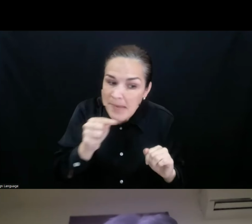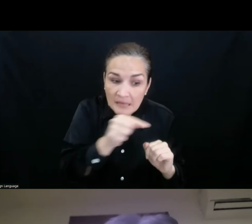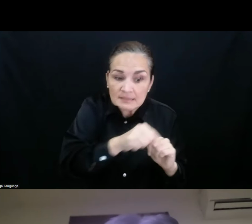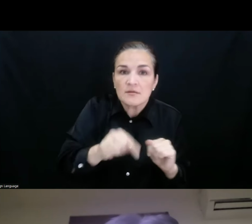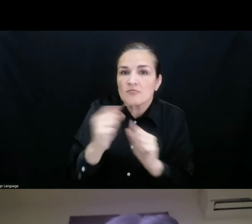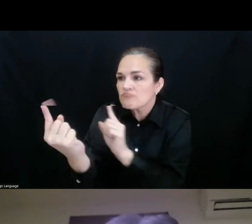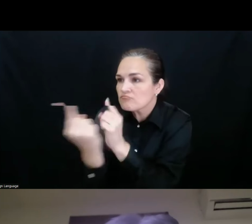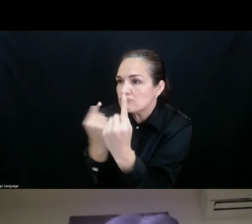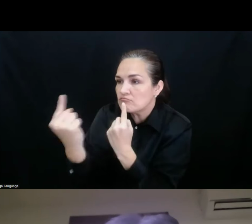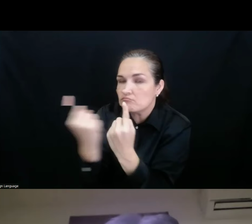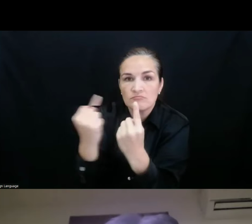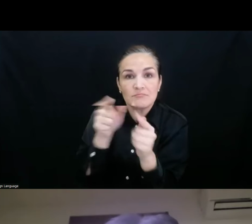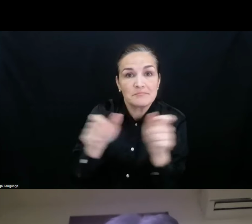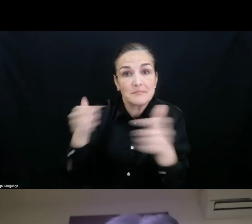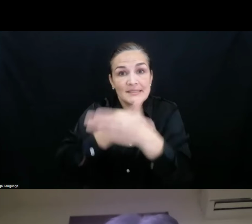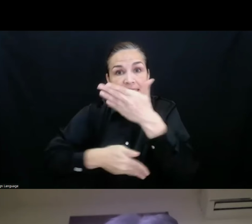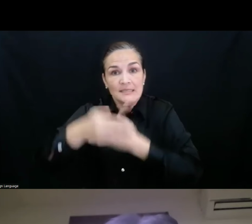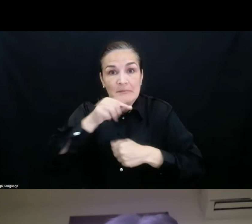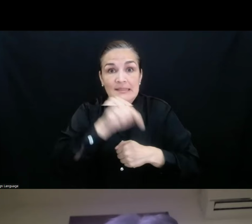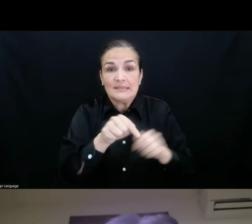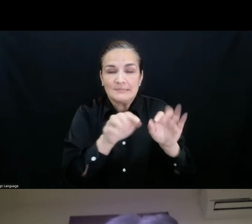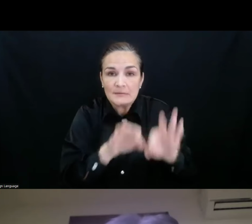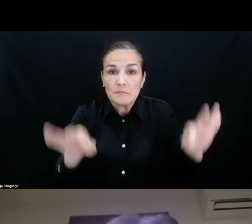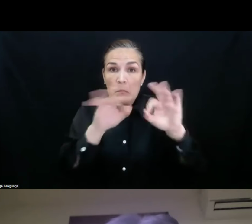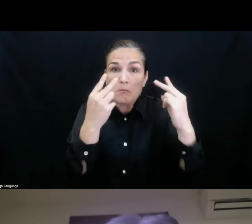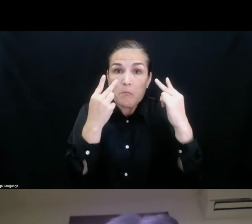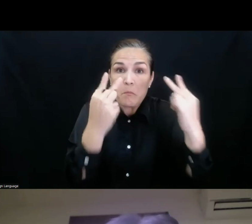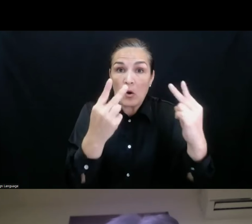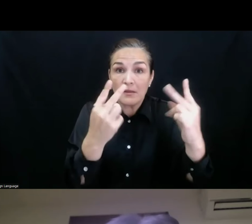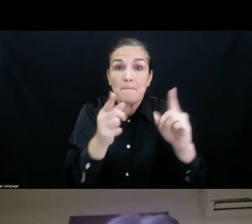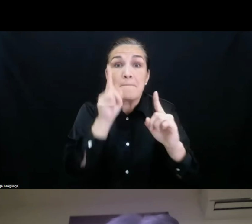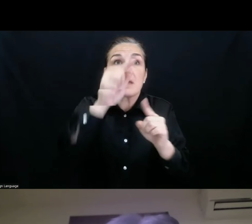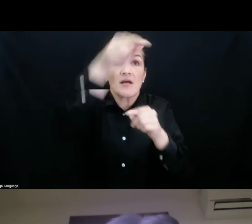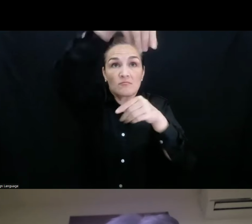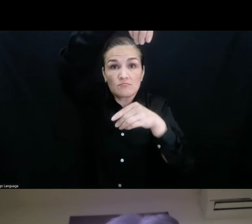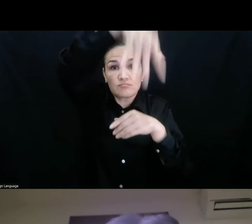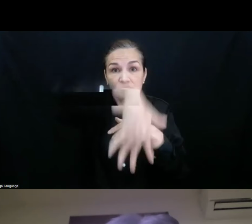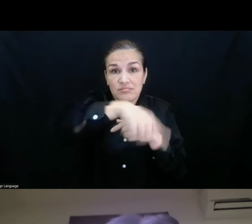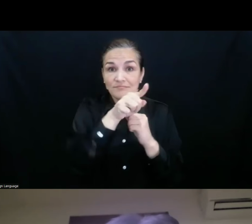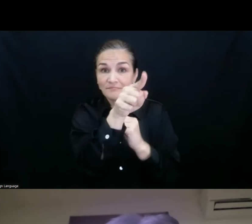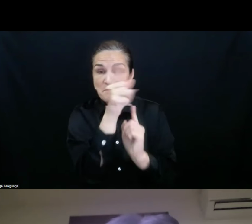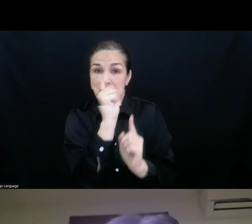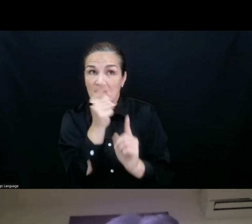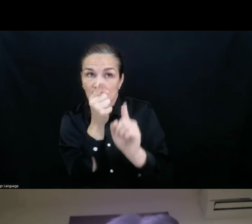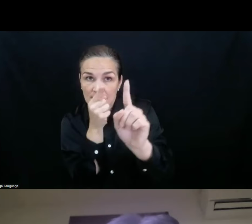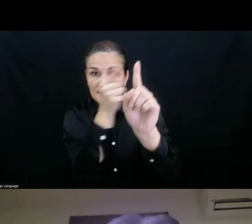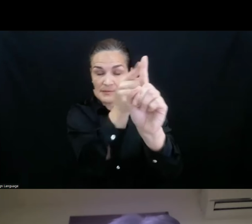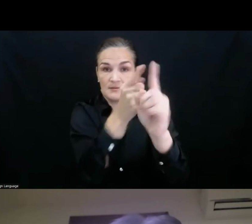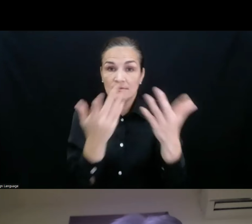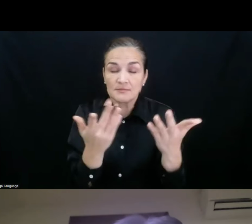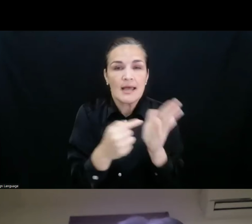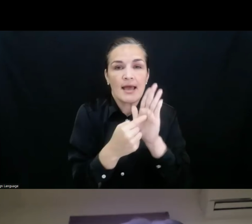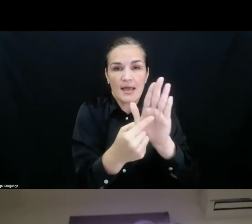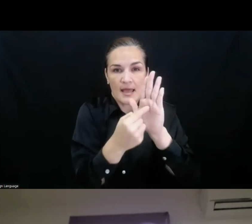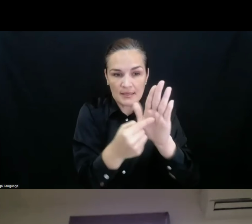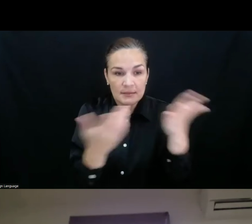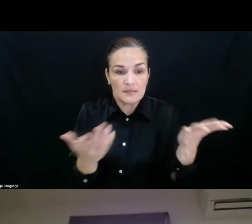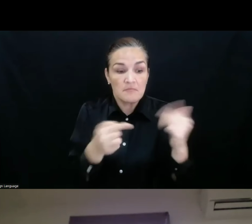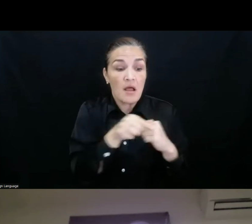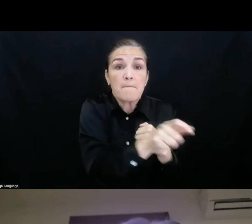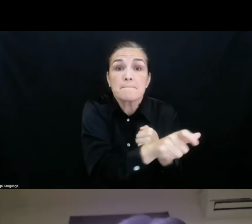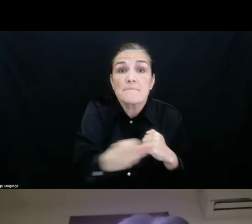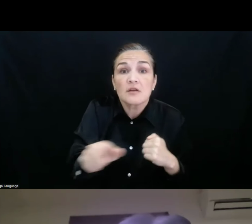very critical phase, the assessment phase. So you could, for example, help by sharing testimonies